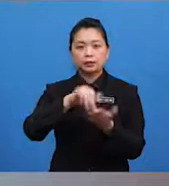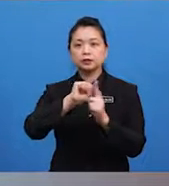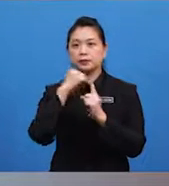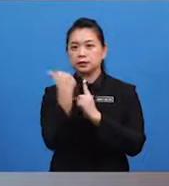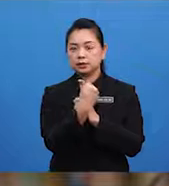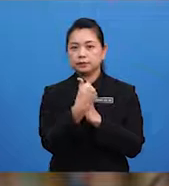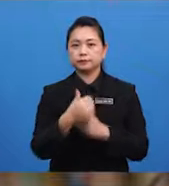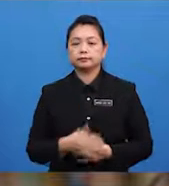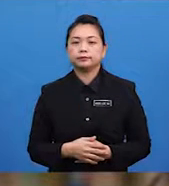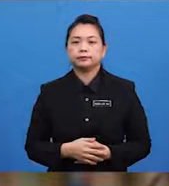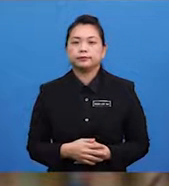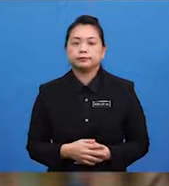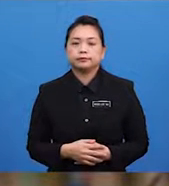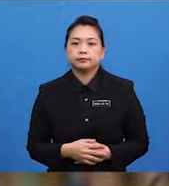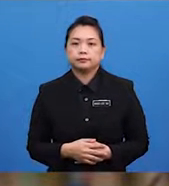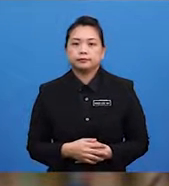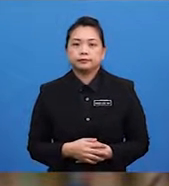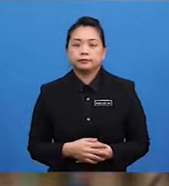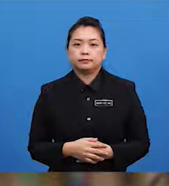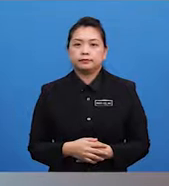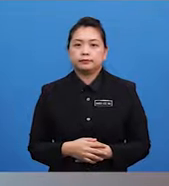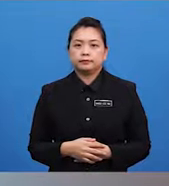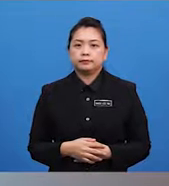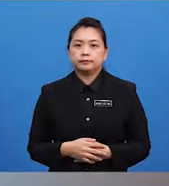Now, let's try question 2.